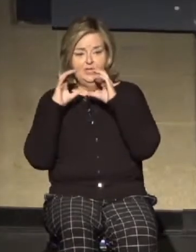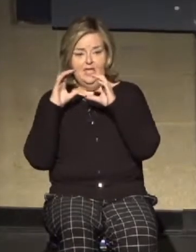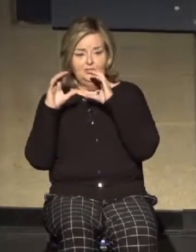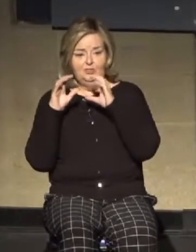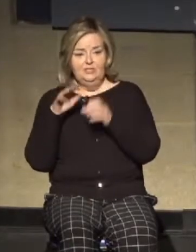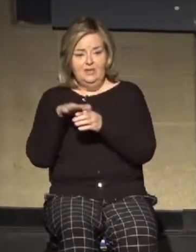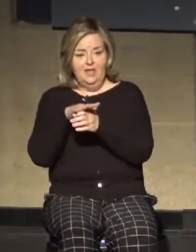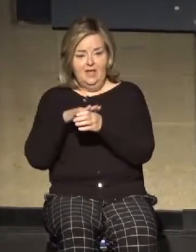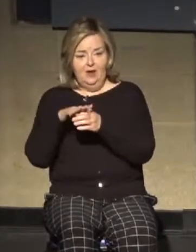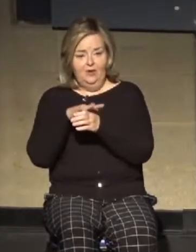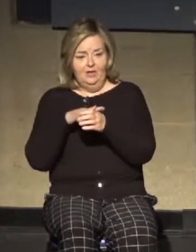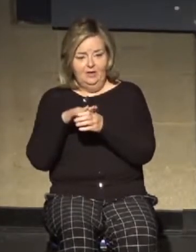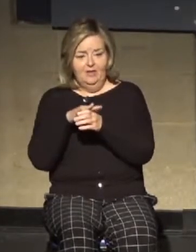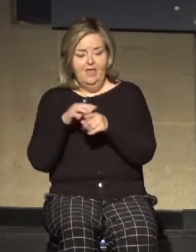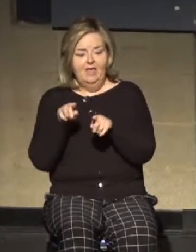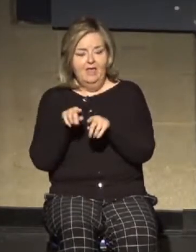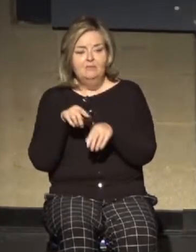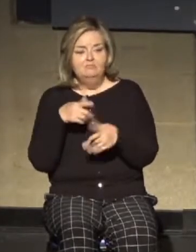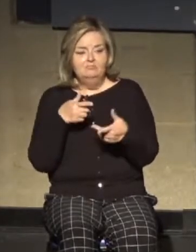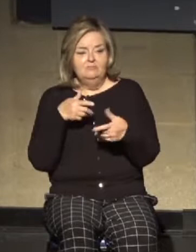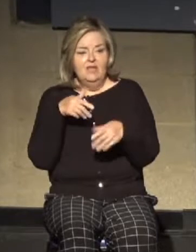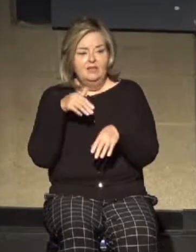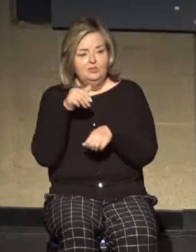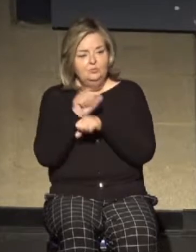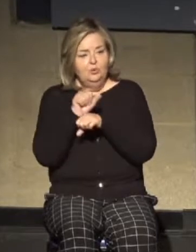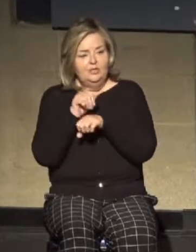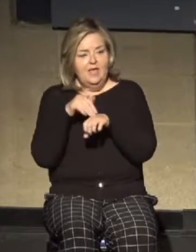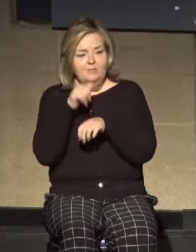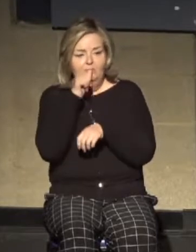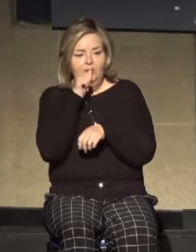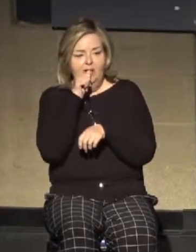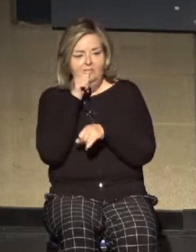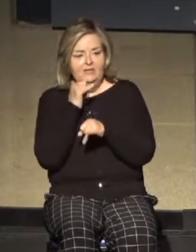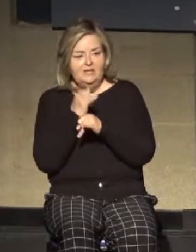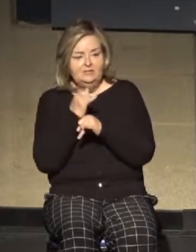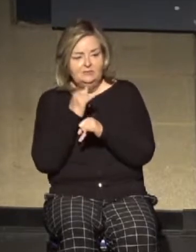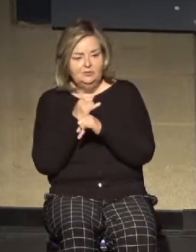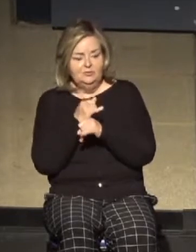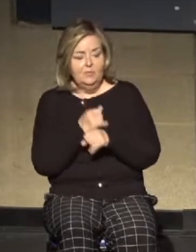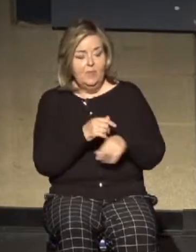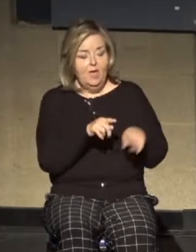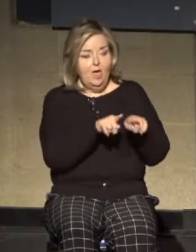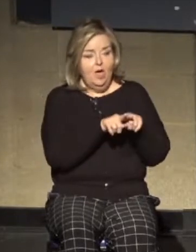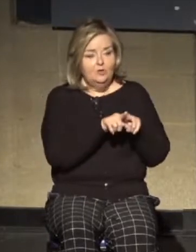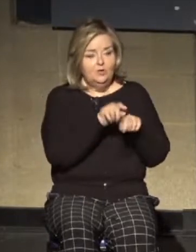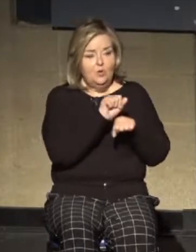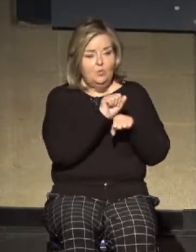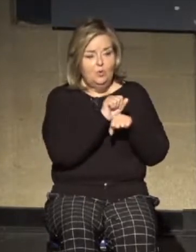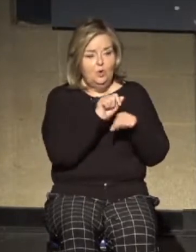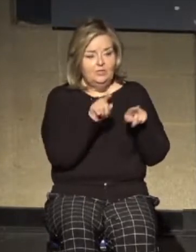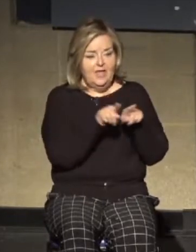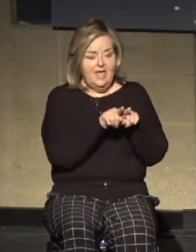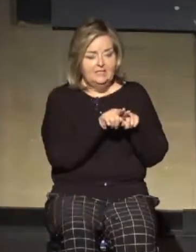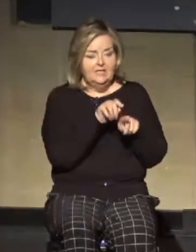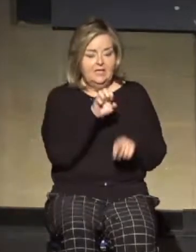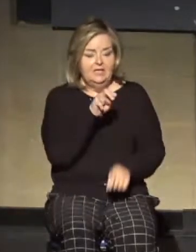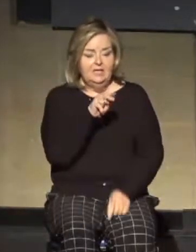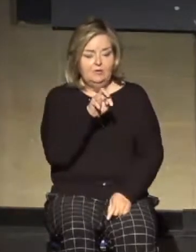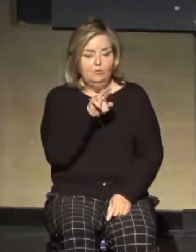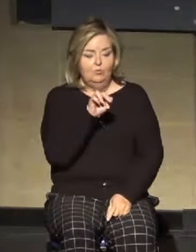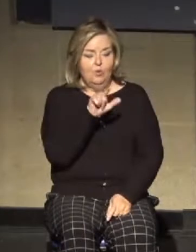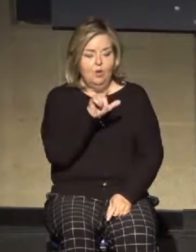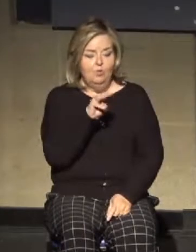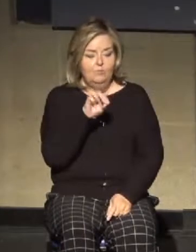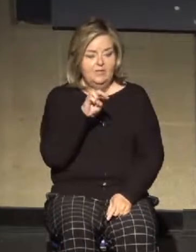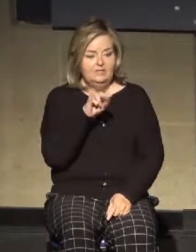four-year public and private institutions. Emily also worked as an enrollment strategist, helping colleges and universities meet